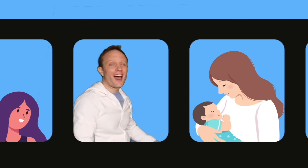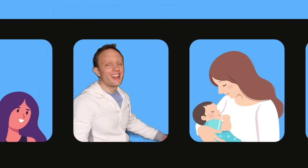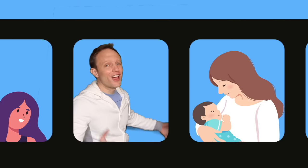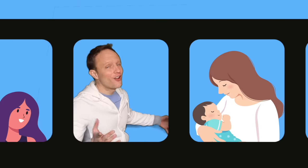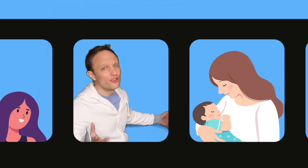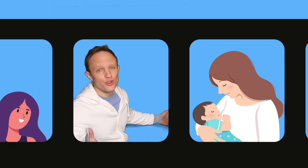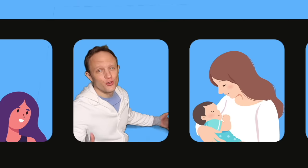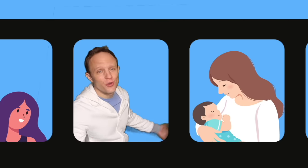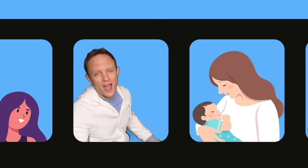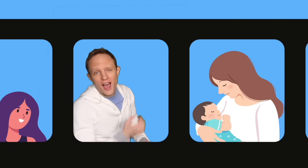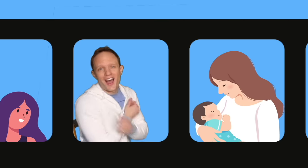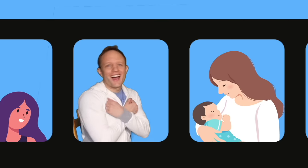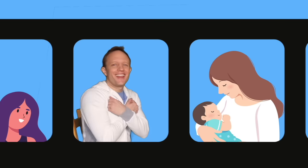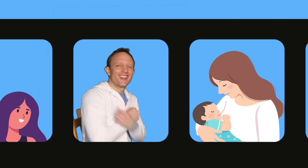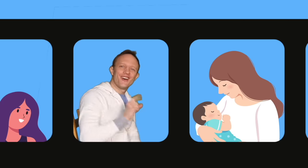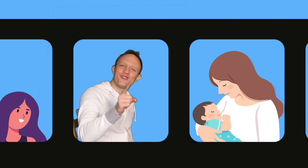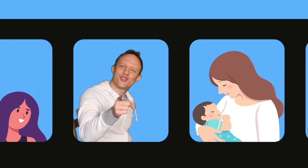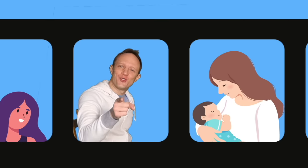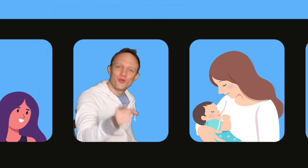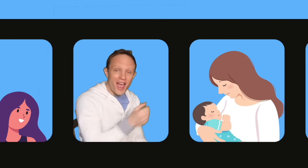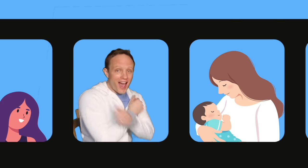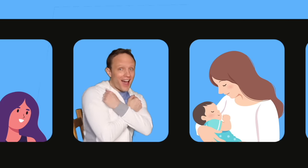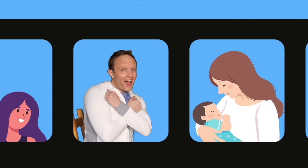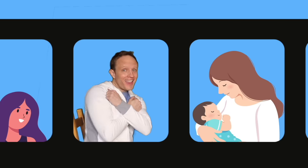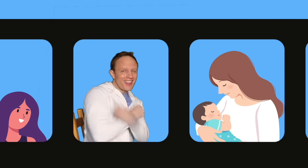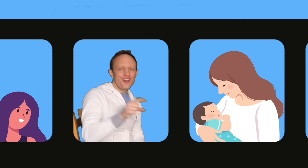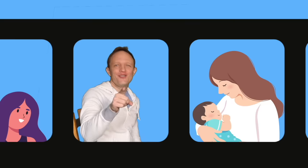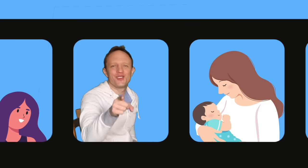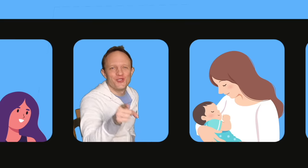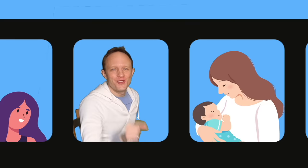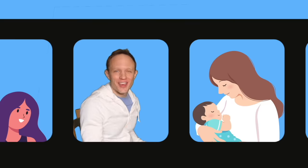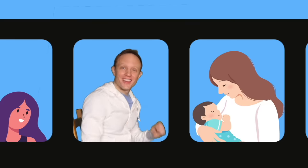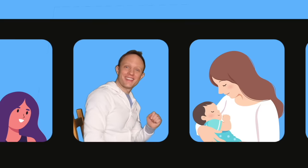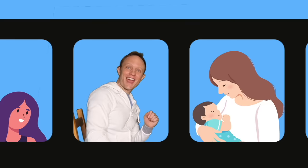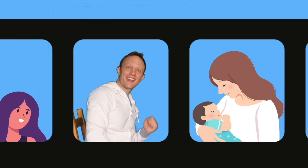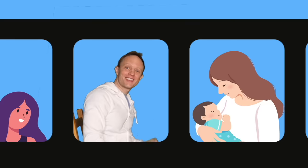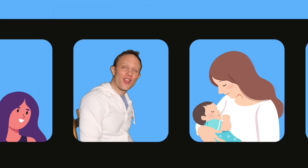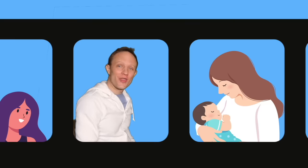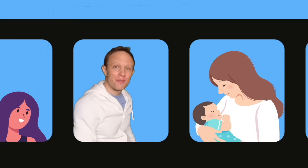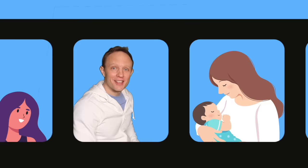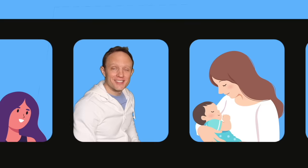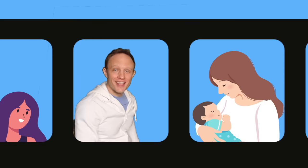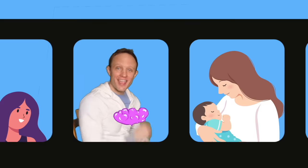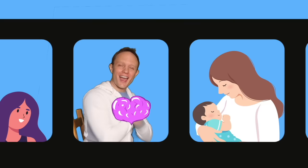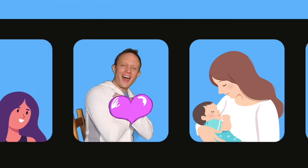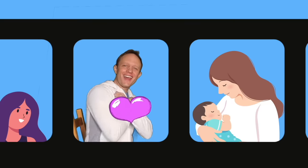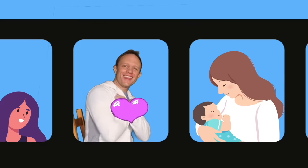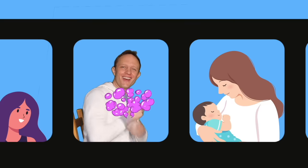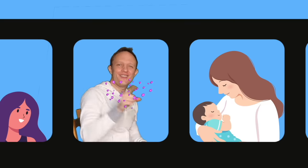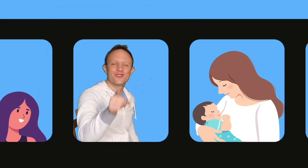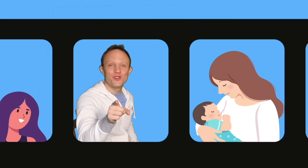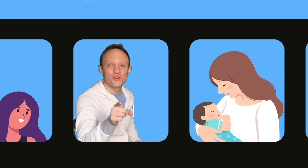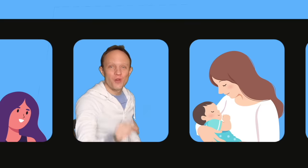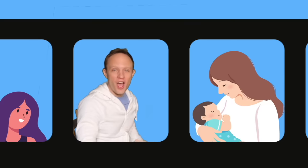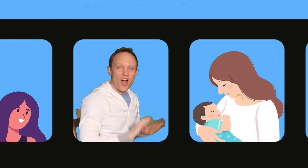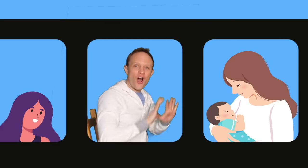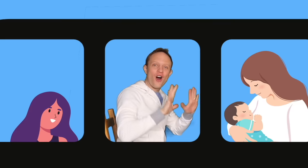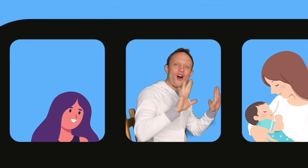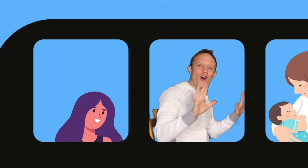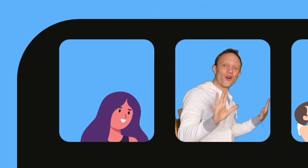Say, I love you, I love you, I love you. The daddies on the bus say, I love